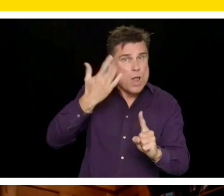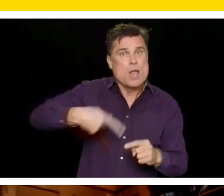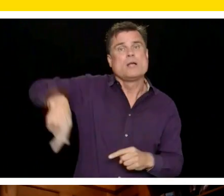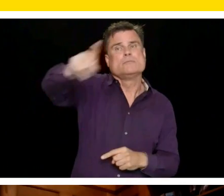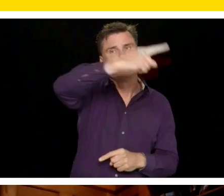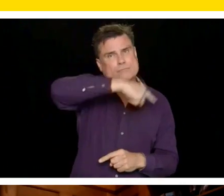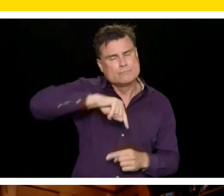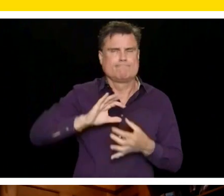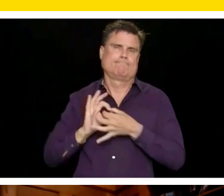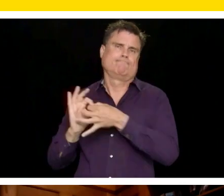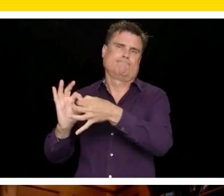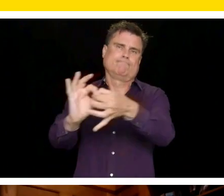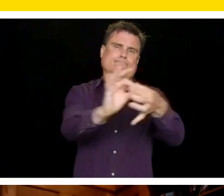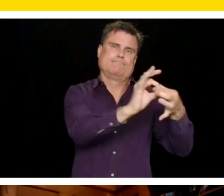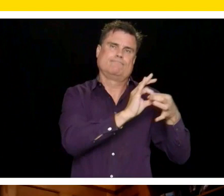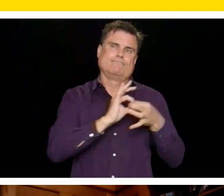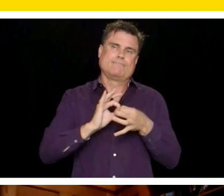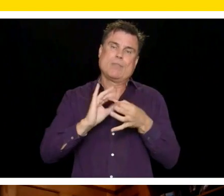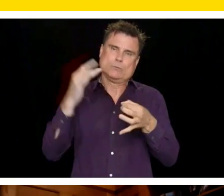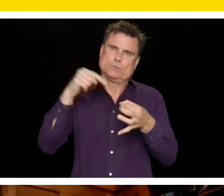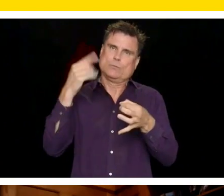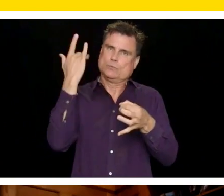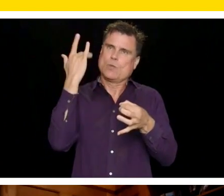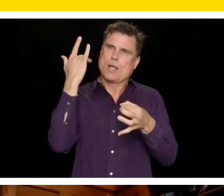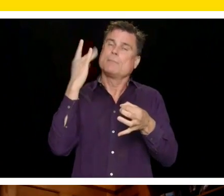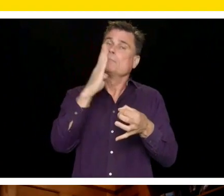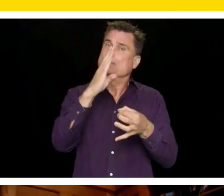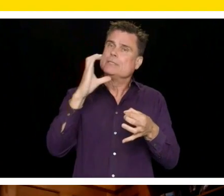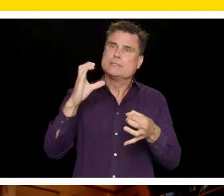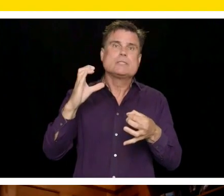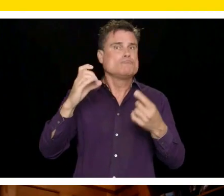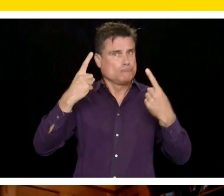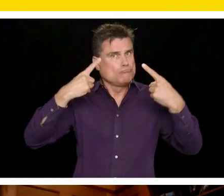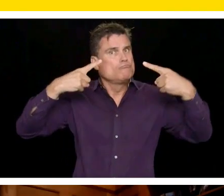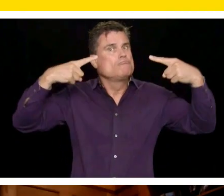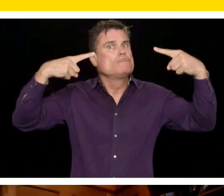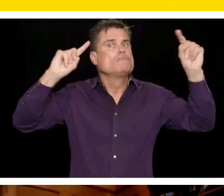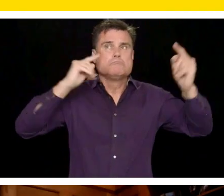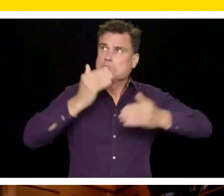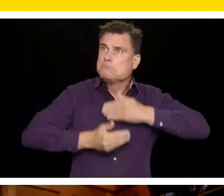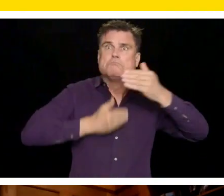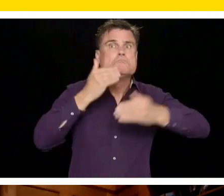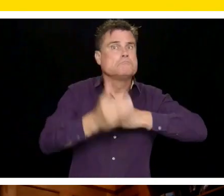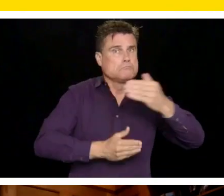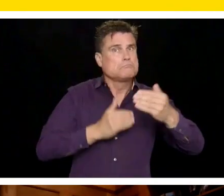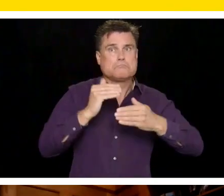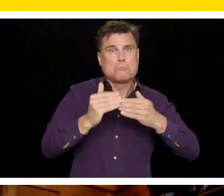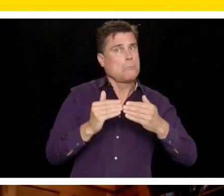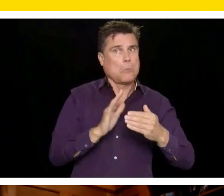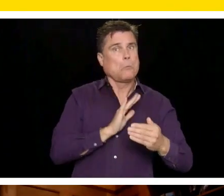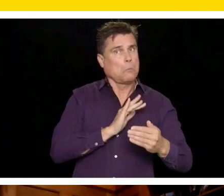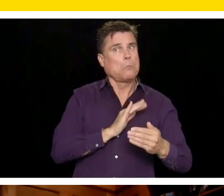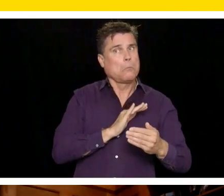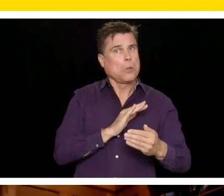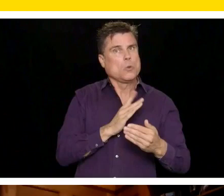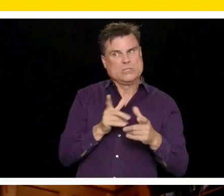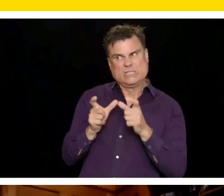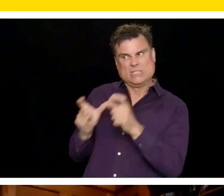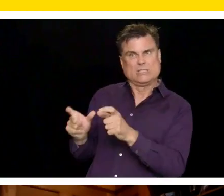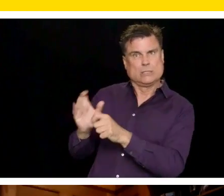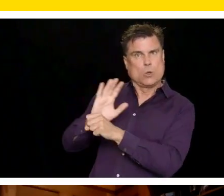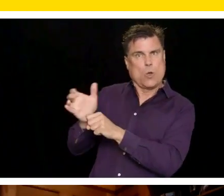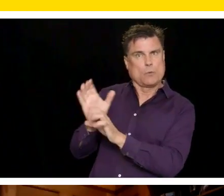success that we've had in BC in reducing the spread of COVID-19. And as a result, many jurisdictions are looking to us to